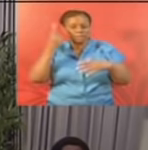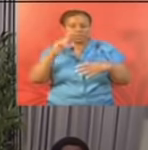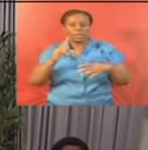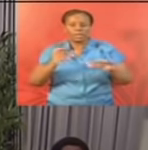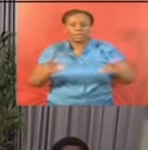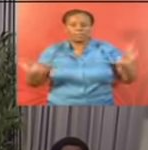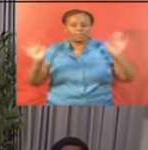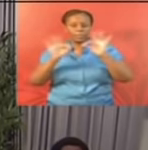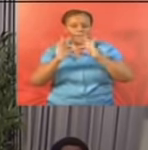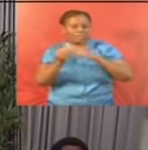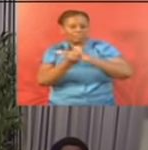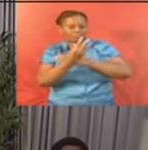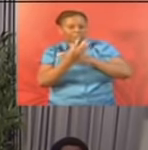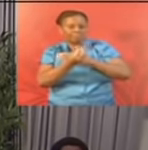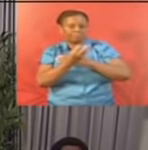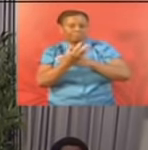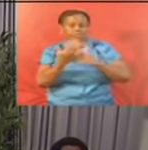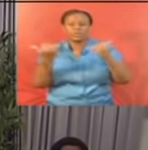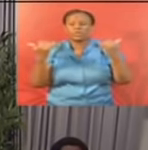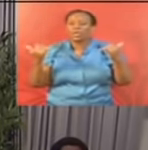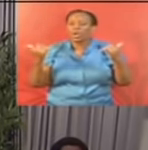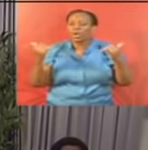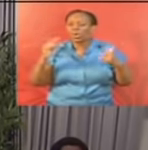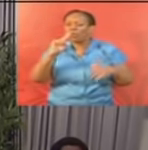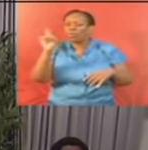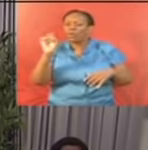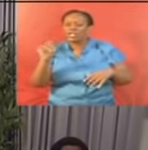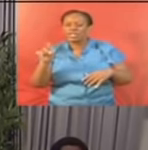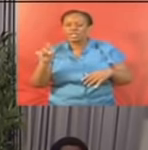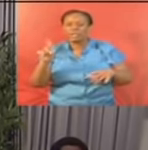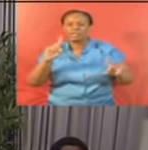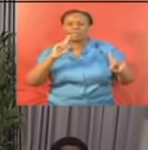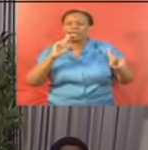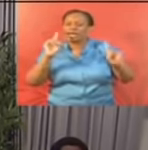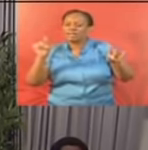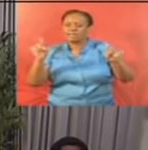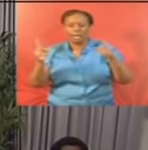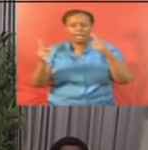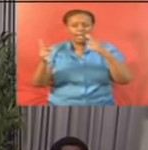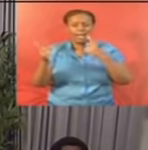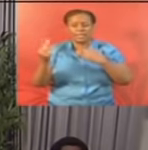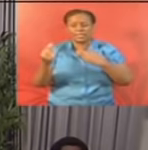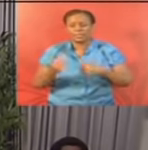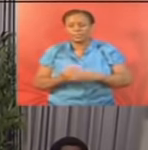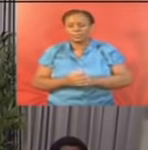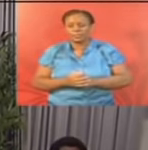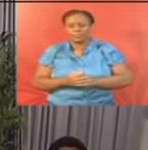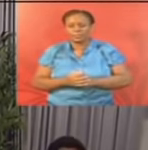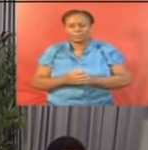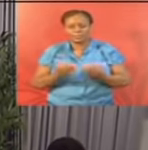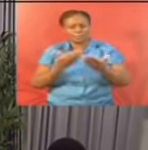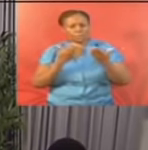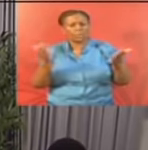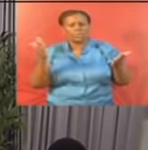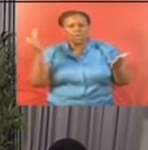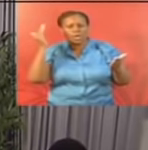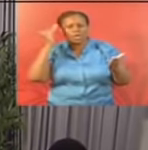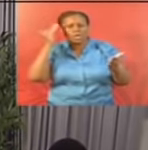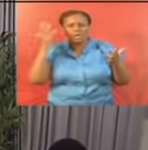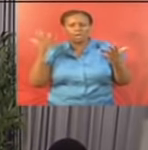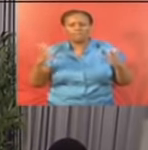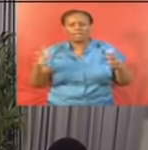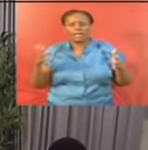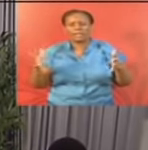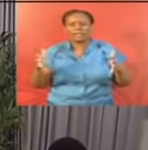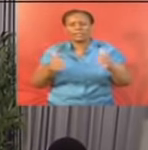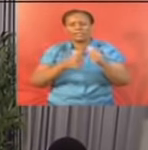the question and answer segment at this time. I believe that all our representatives are familiar with the requirements. Please state your name, the